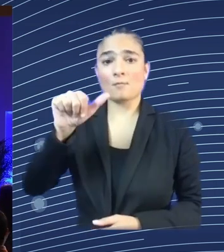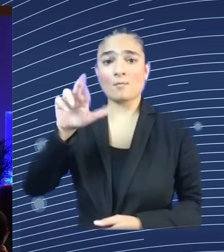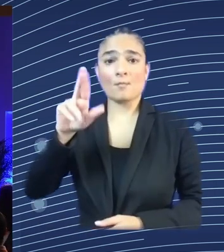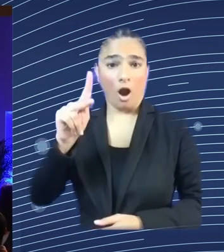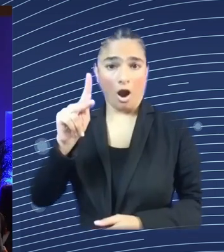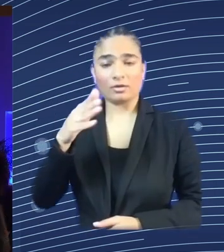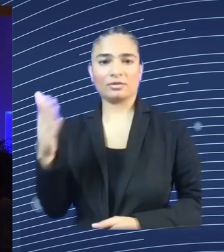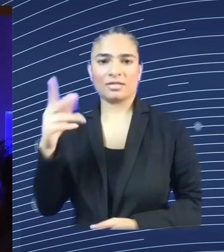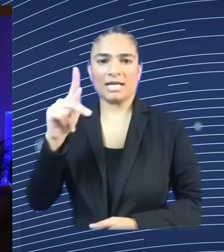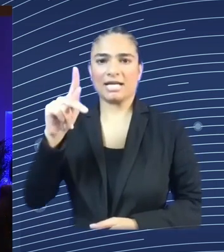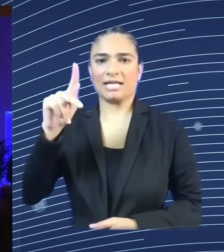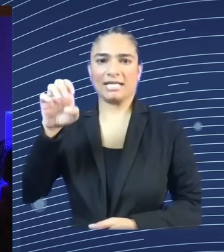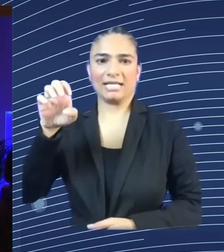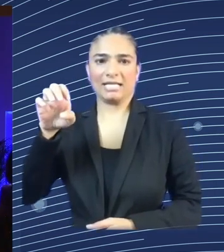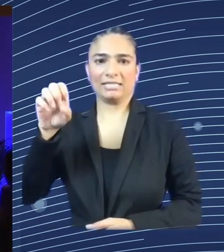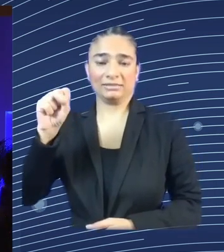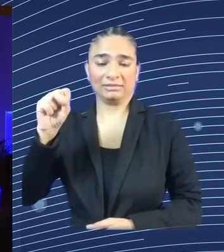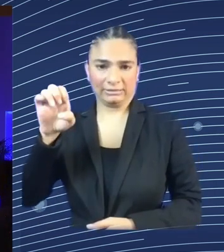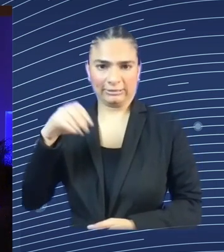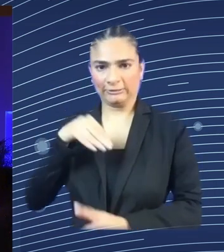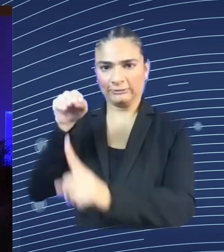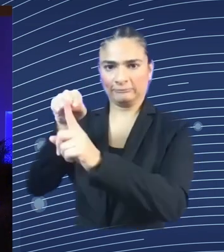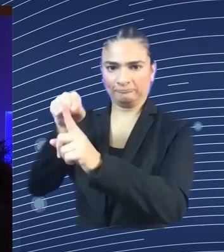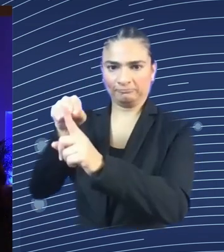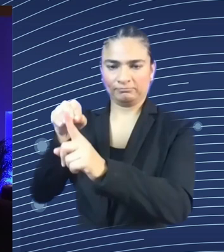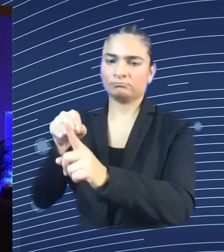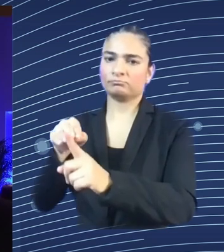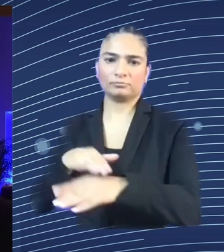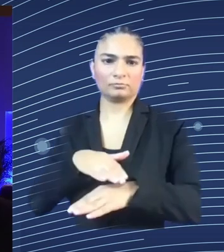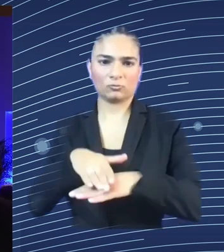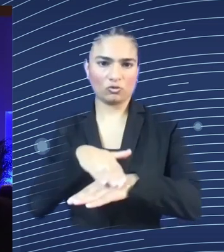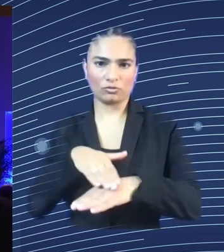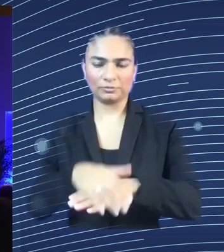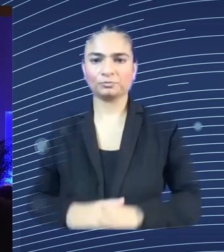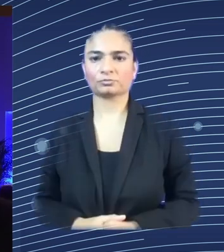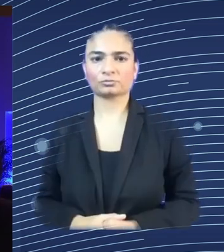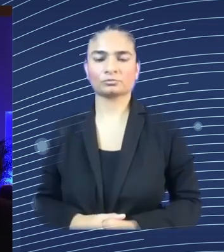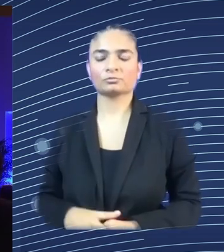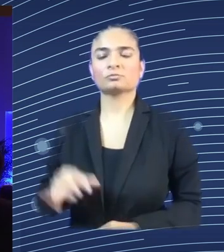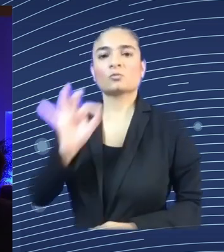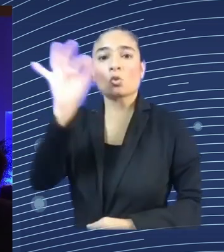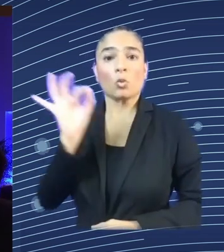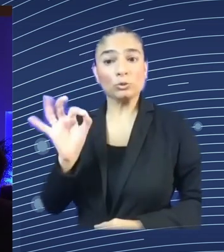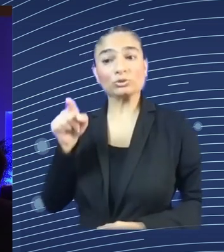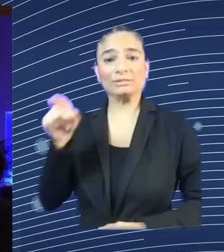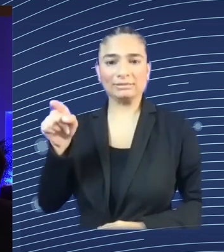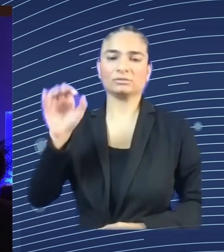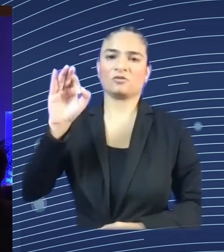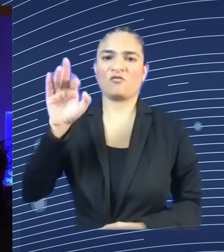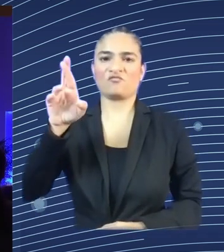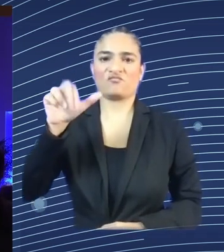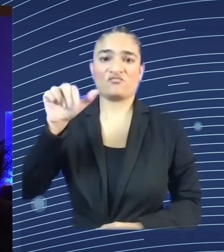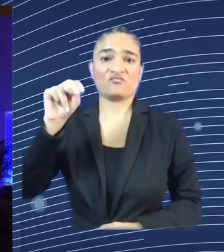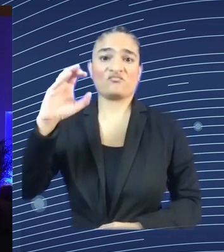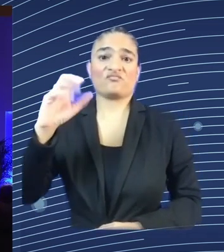Agnese Papadi. I work for the European Commission. I have one question. You said, I mean, you use AI to collect data, but is there a